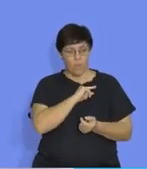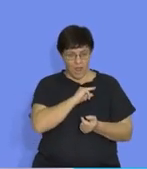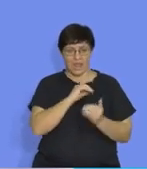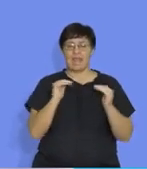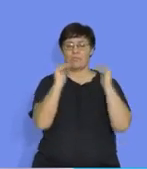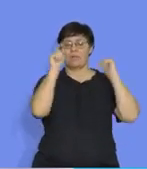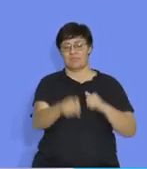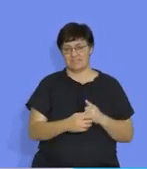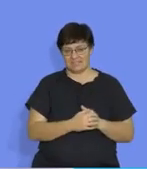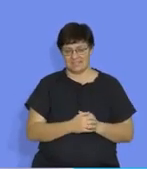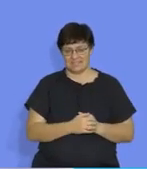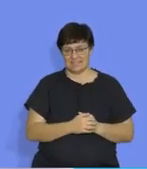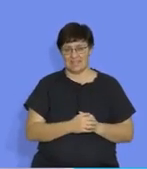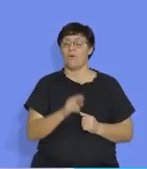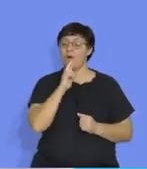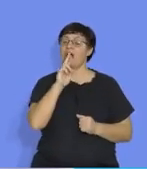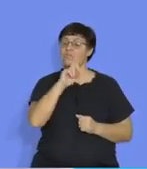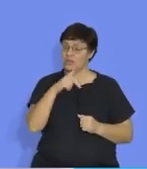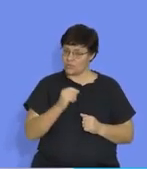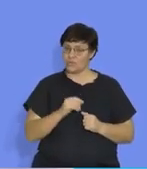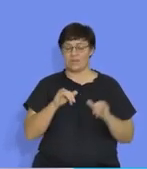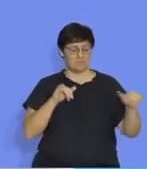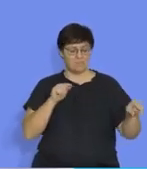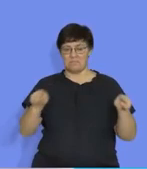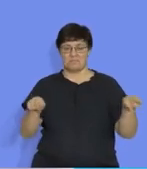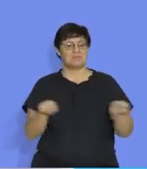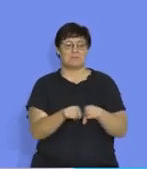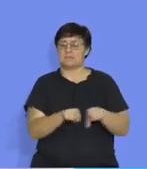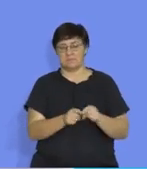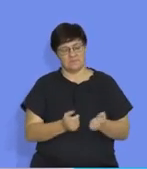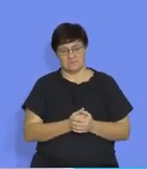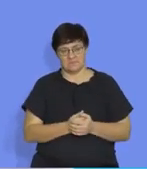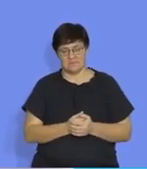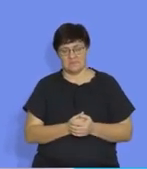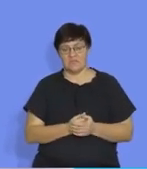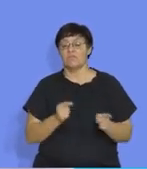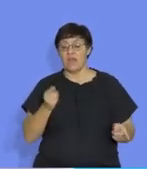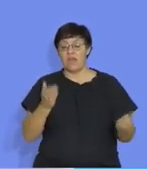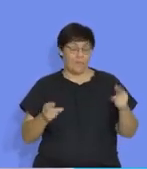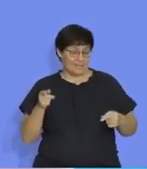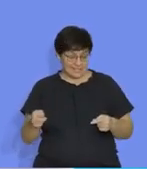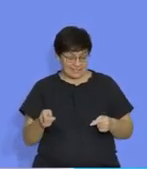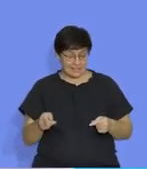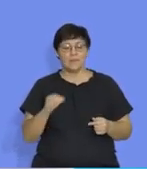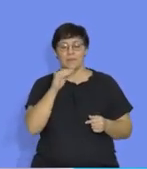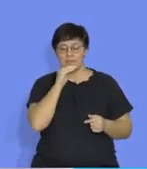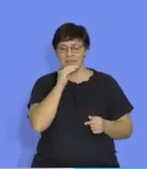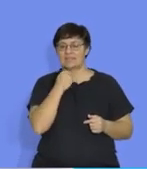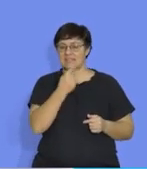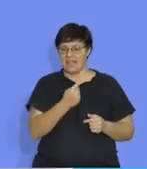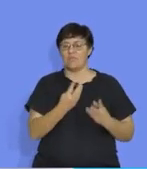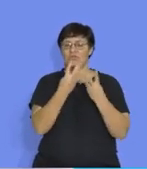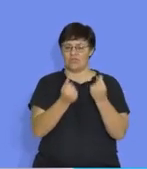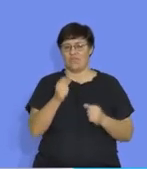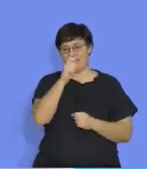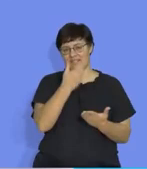be equal, because I know the ratio is in fact common. Being able to equate them means that I can actually